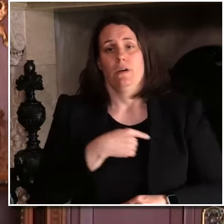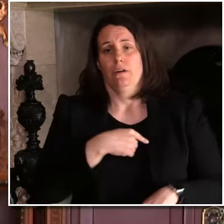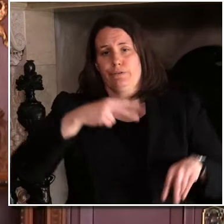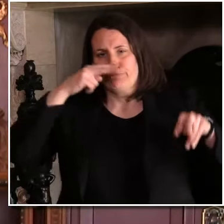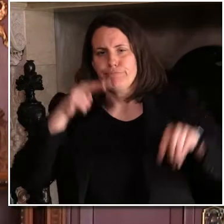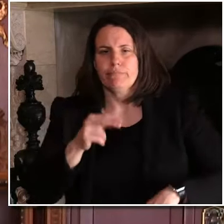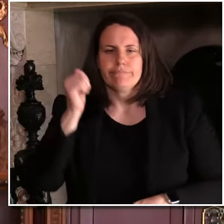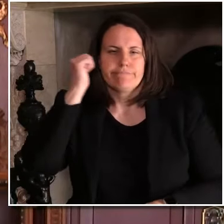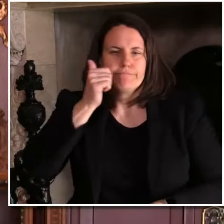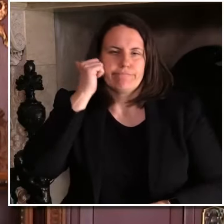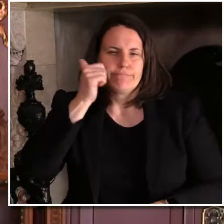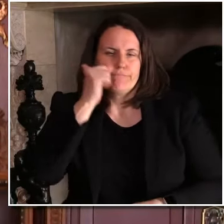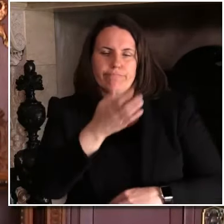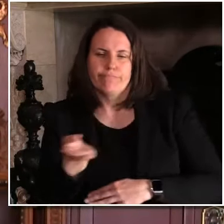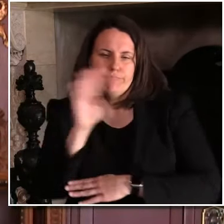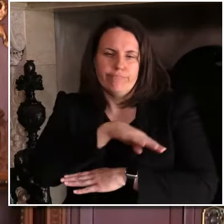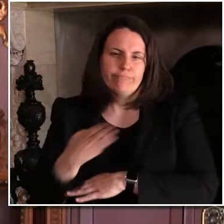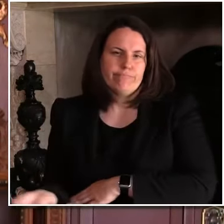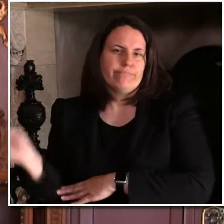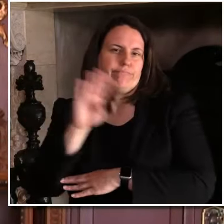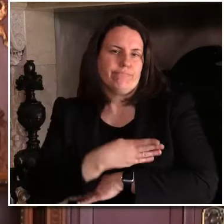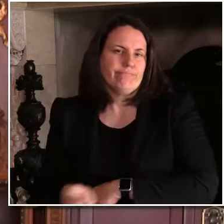where we're not boxing in